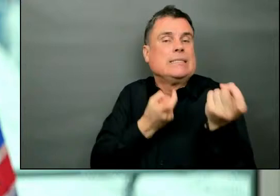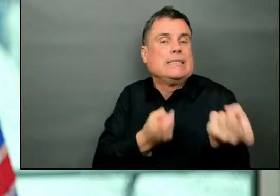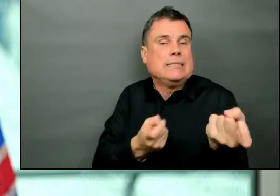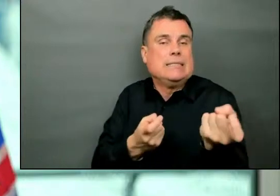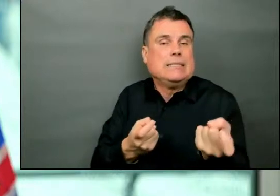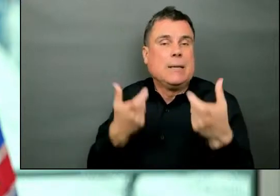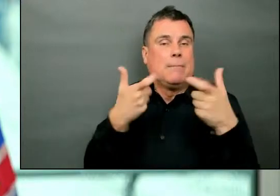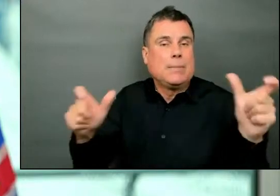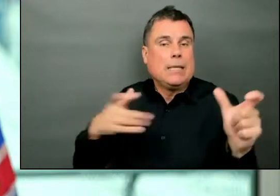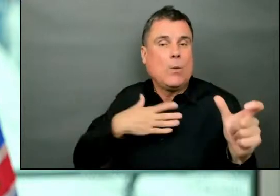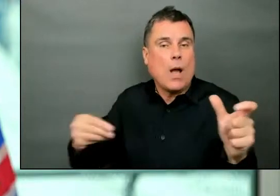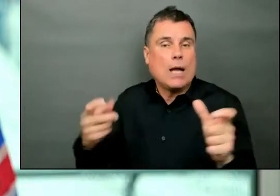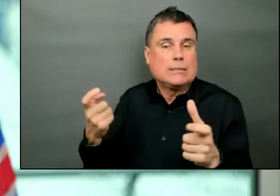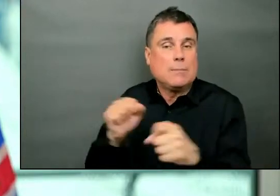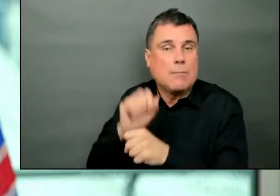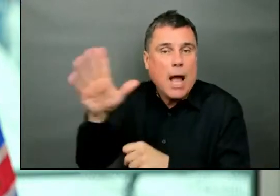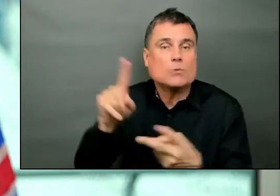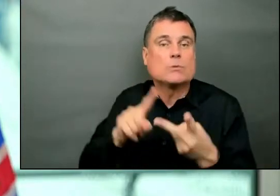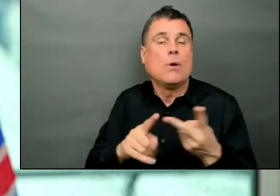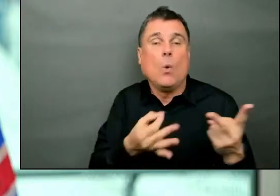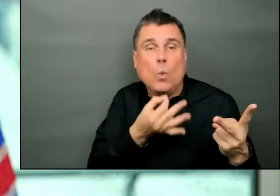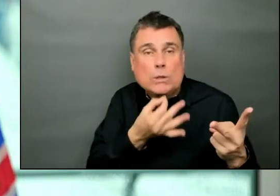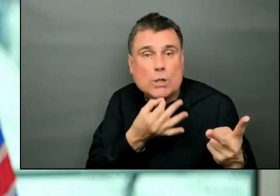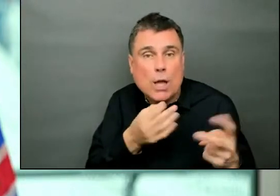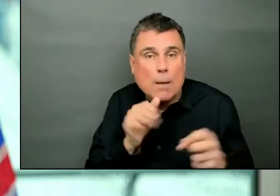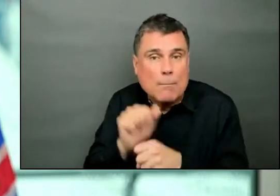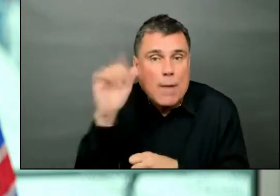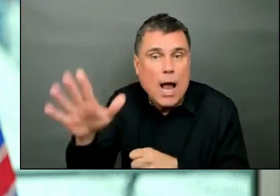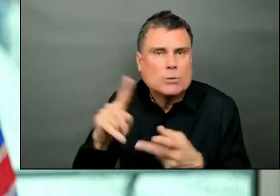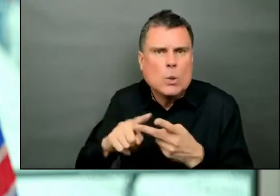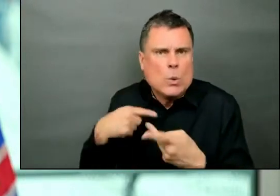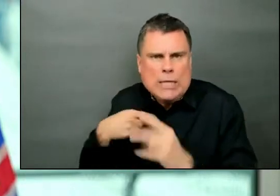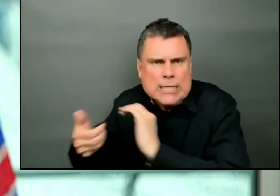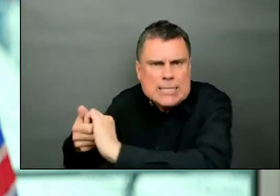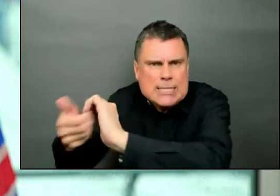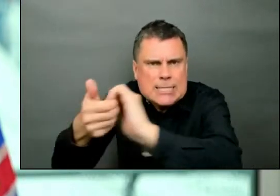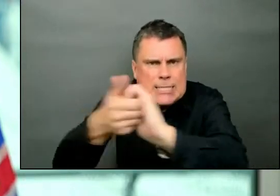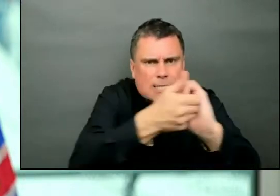there, paying attention to places that aren't